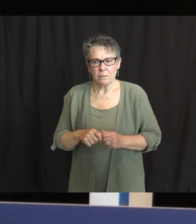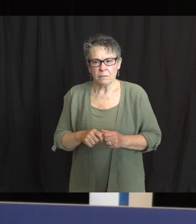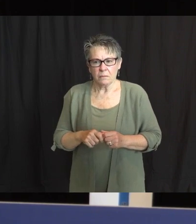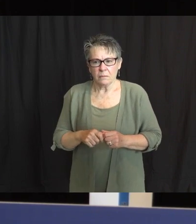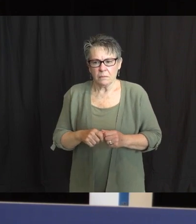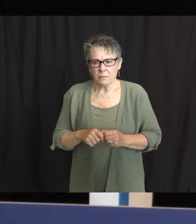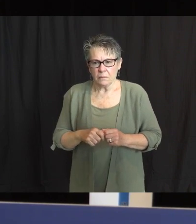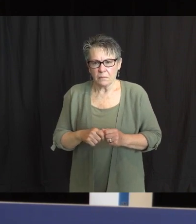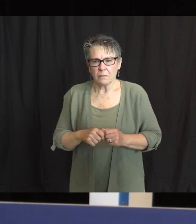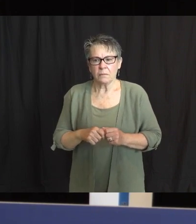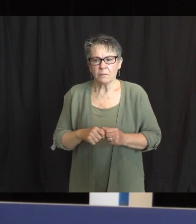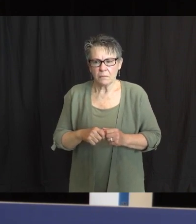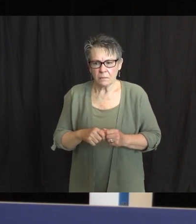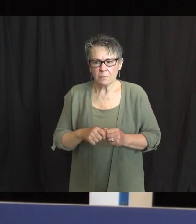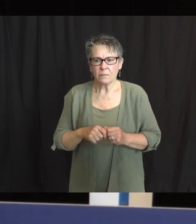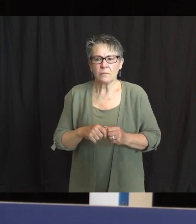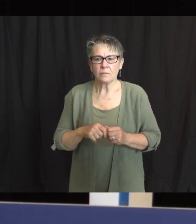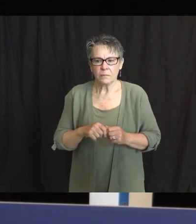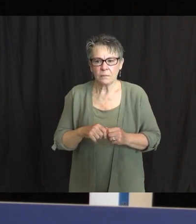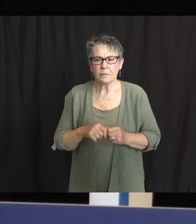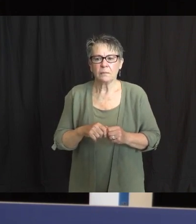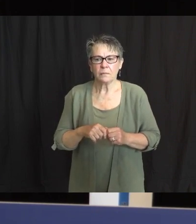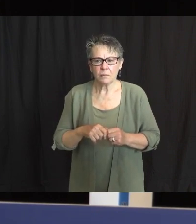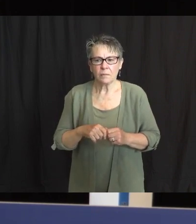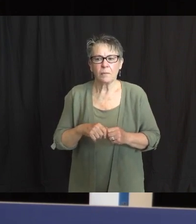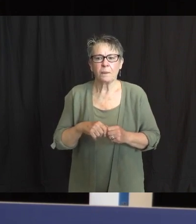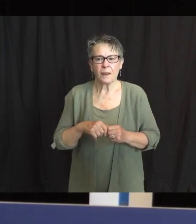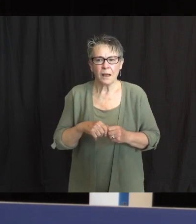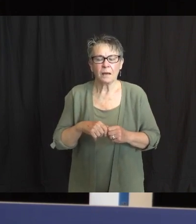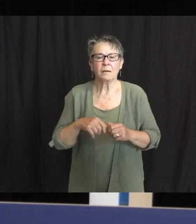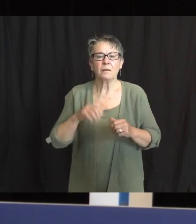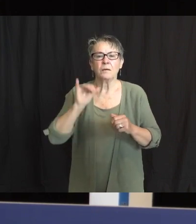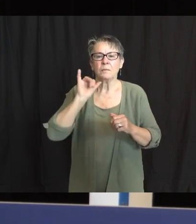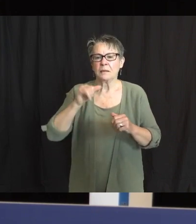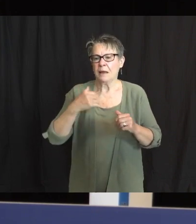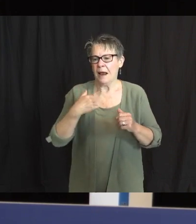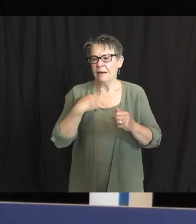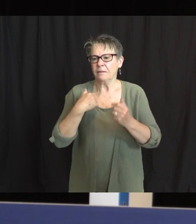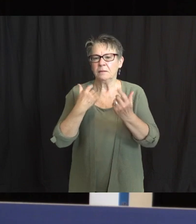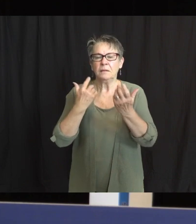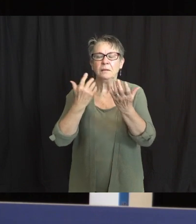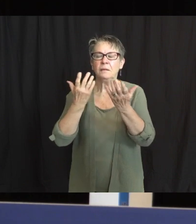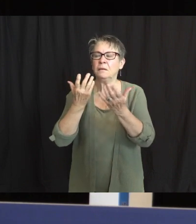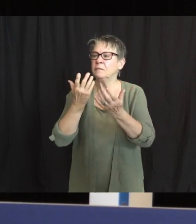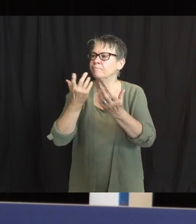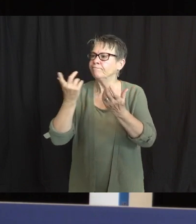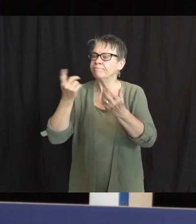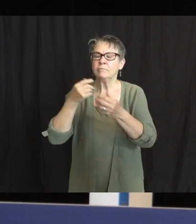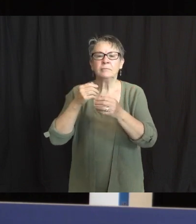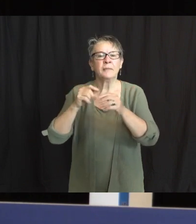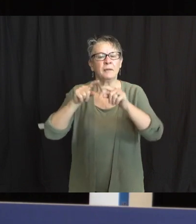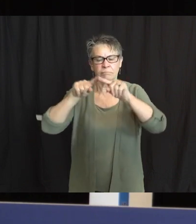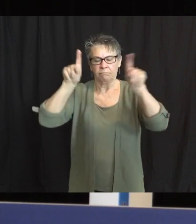fact sheets are made available to both the healthcare providers and the patients and their caregivers. And under